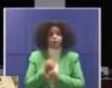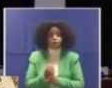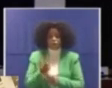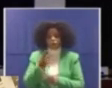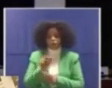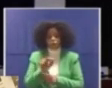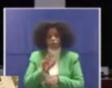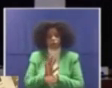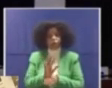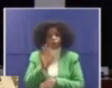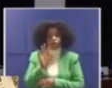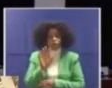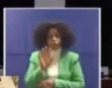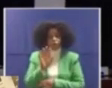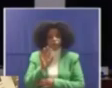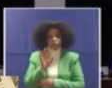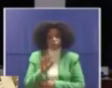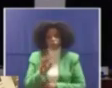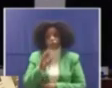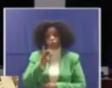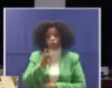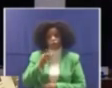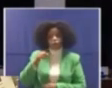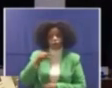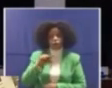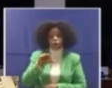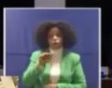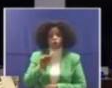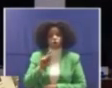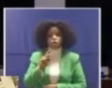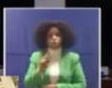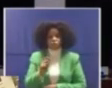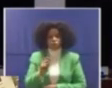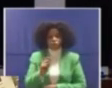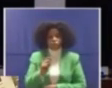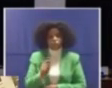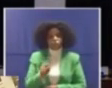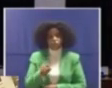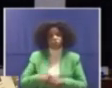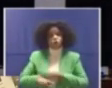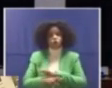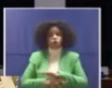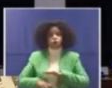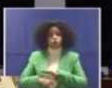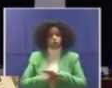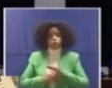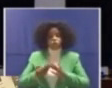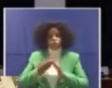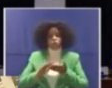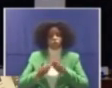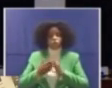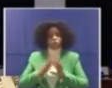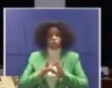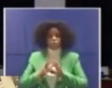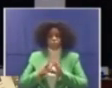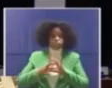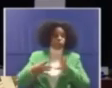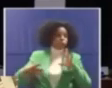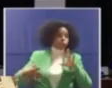Intergovernmental Authority on Development, the IGAD, which is the region's economic community, brokered the agreement on the